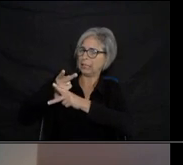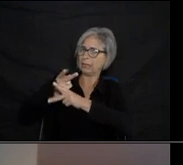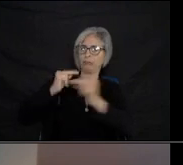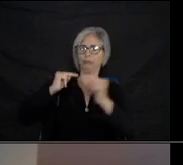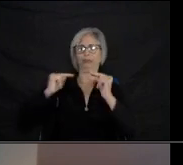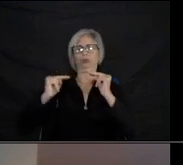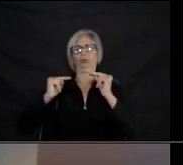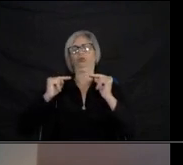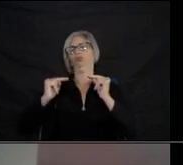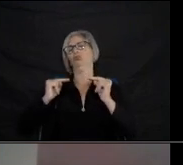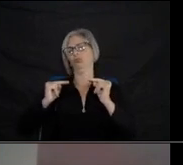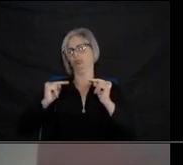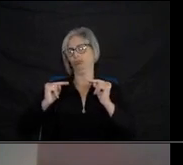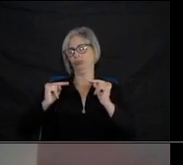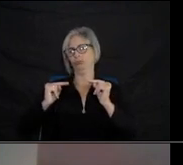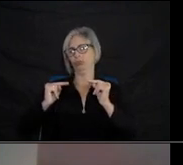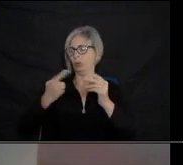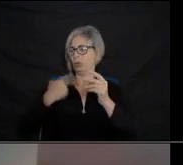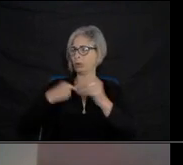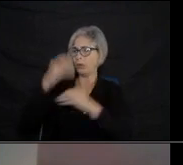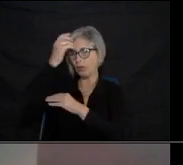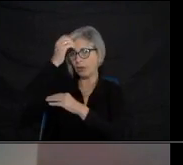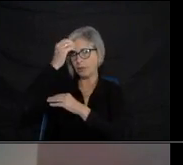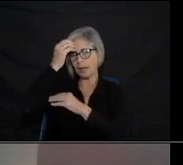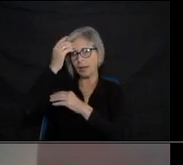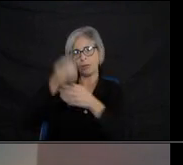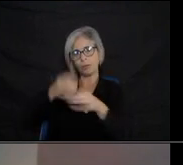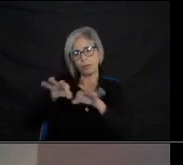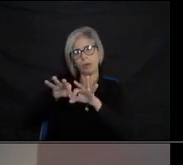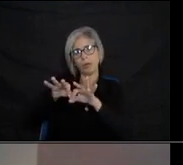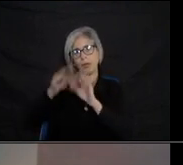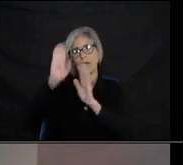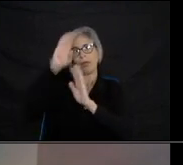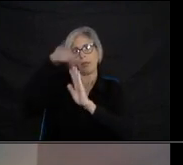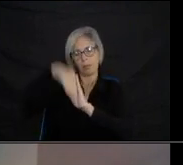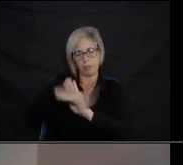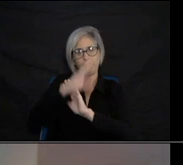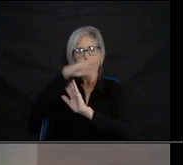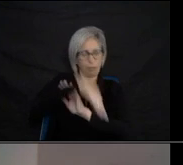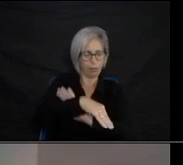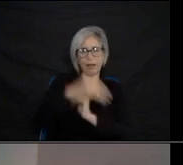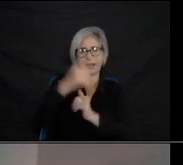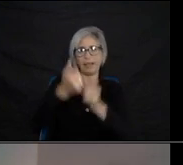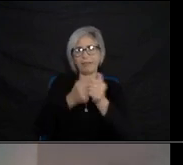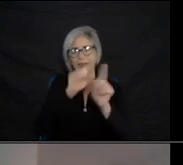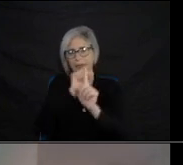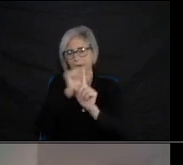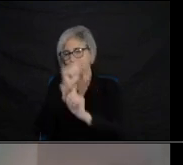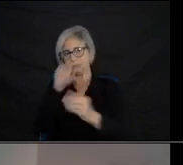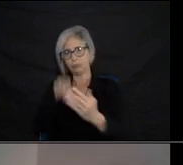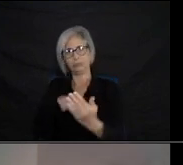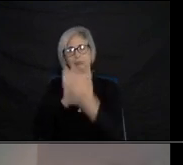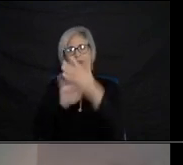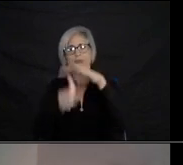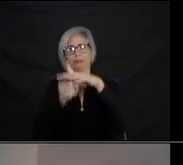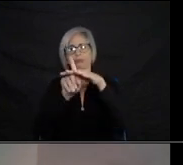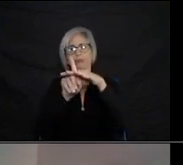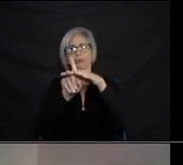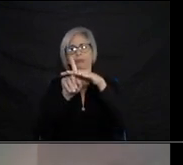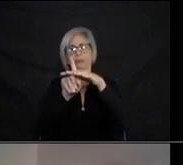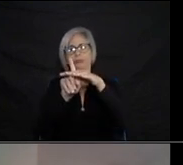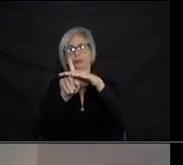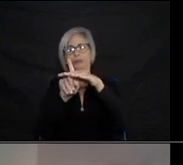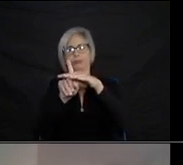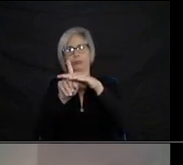and neutral as we consider the merits and the pitfalls of each matter that is placed before us today,